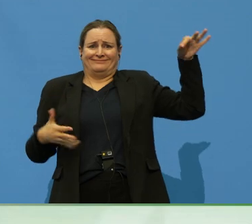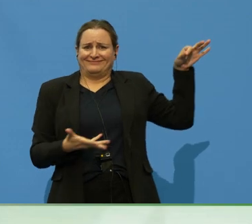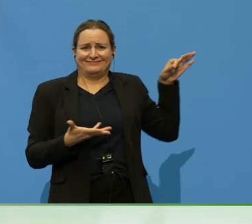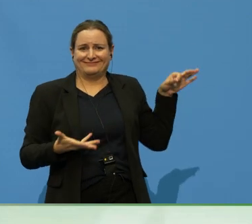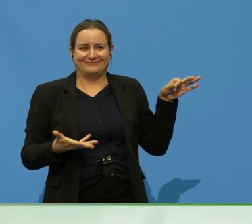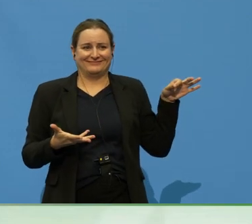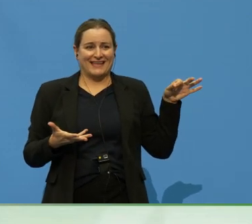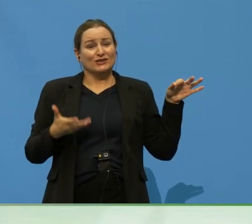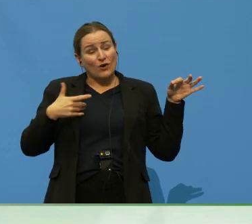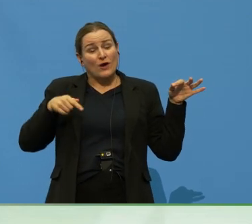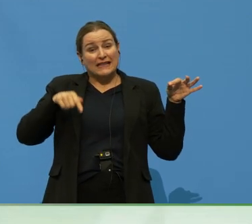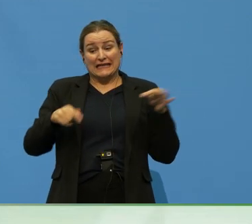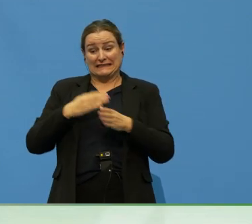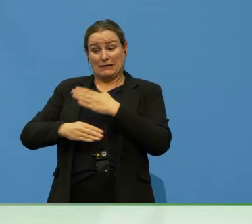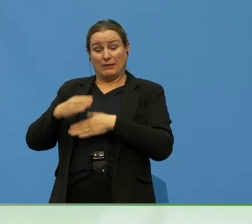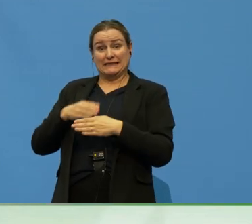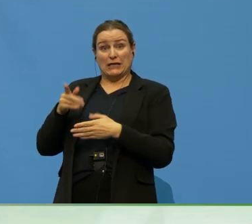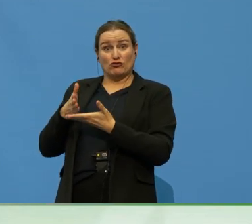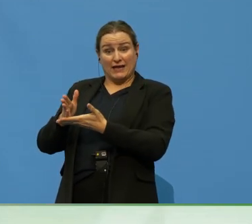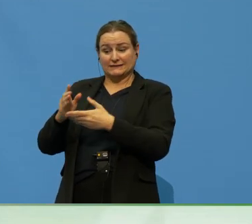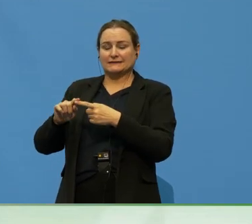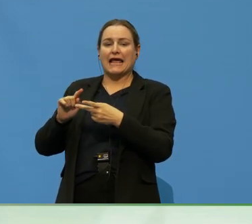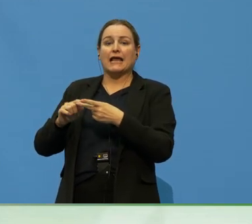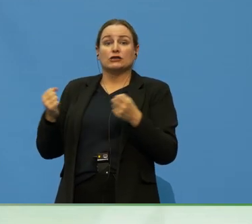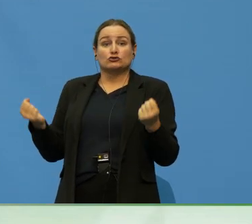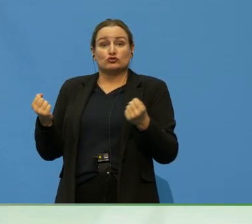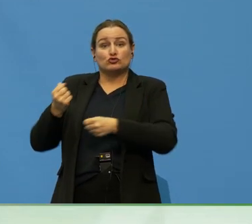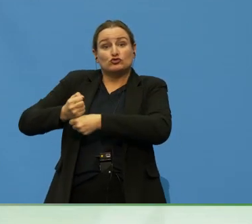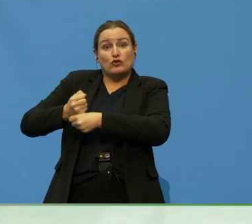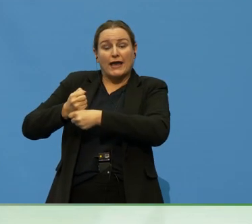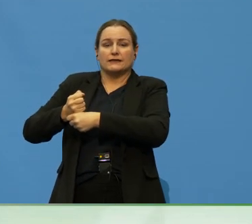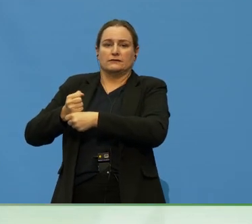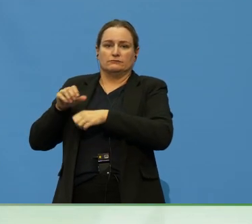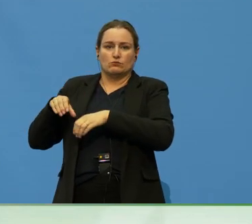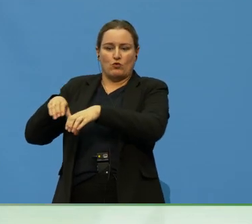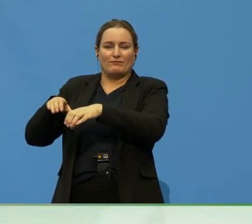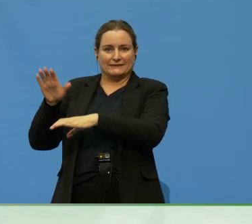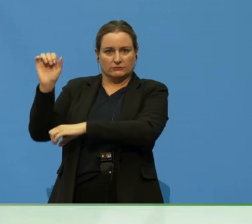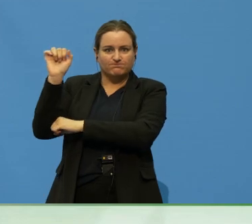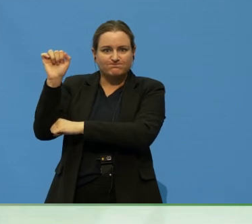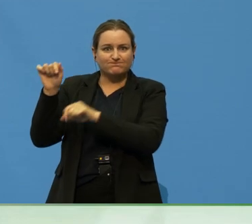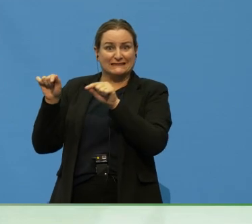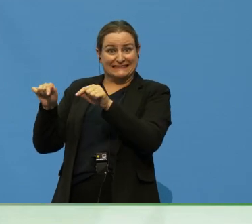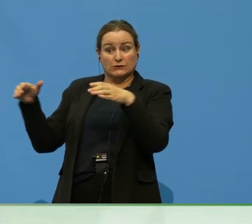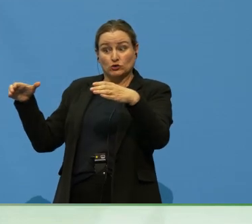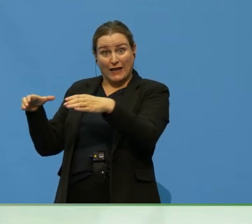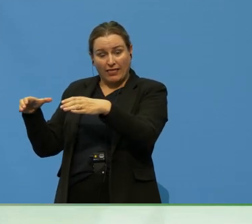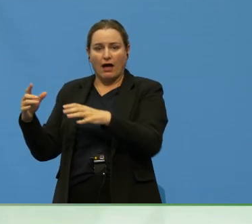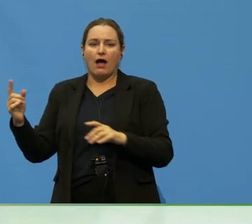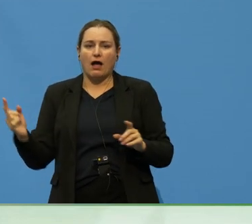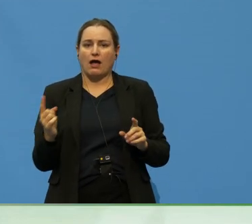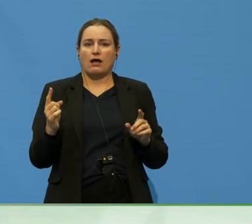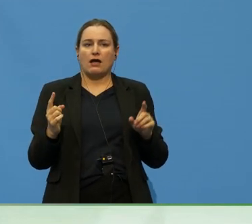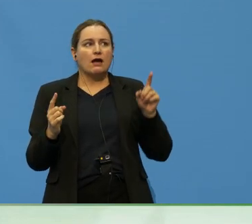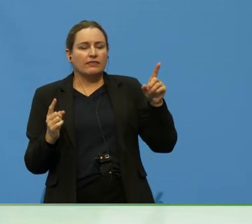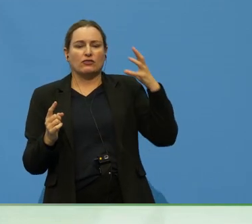the disability rights movement and the trade union movement, that was our key message. It stunned Maggie Thatcher's government that the private sector would be